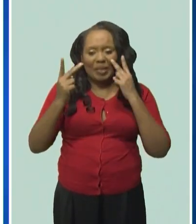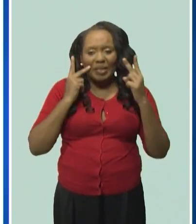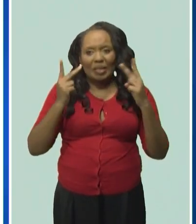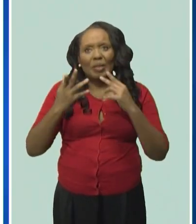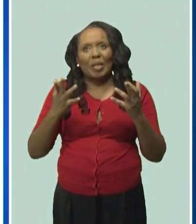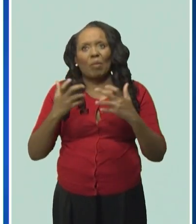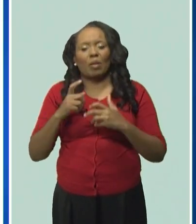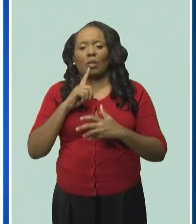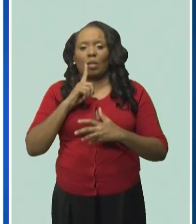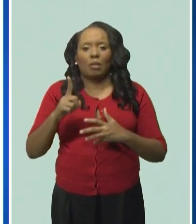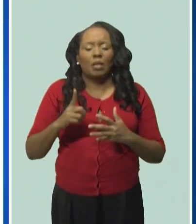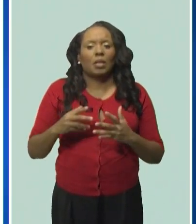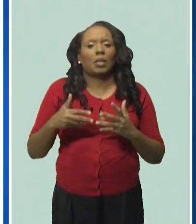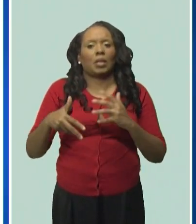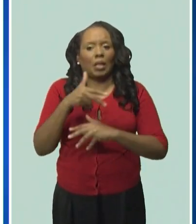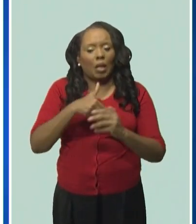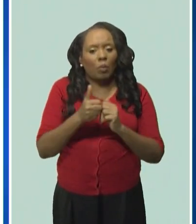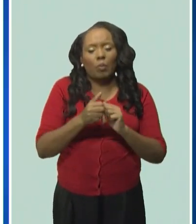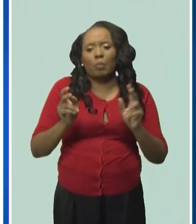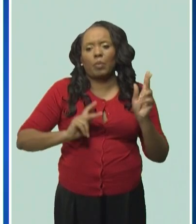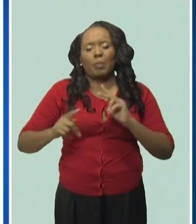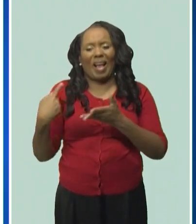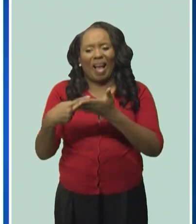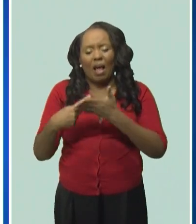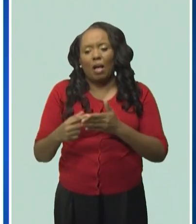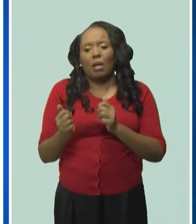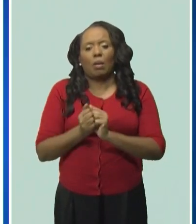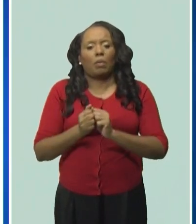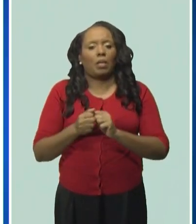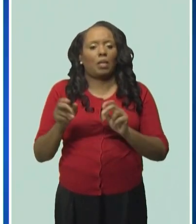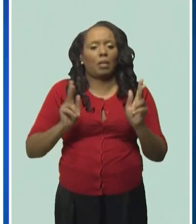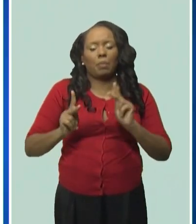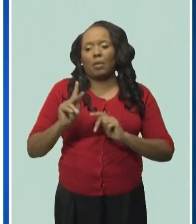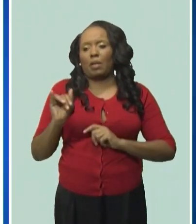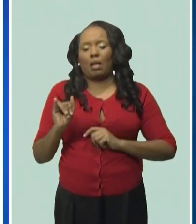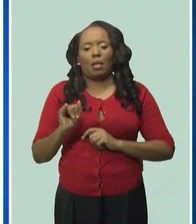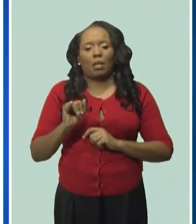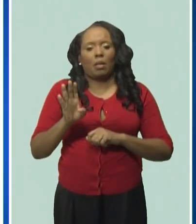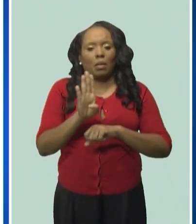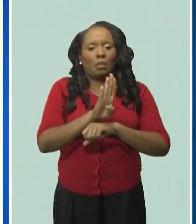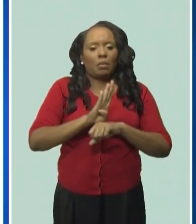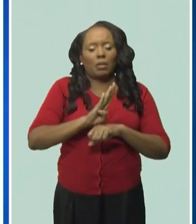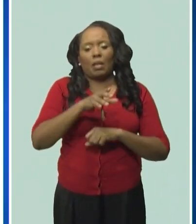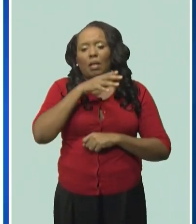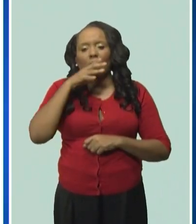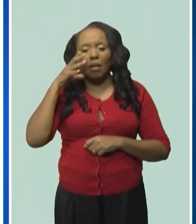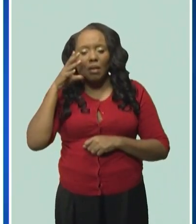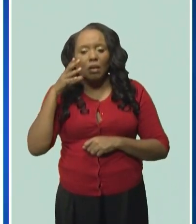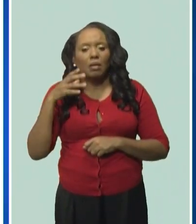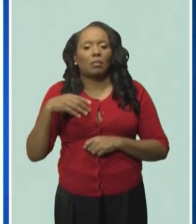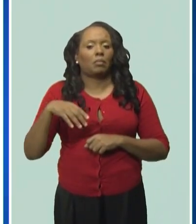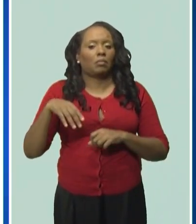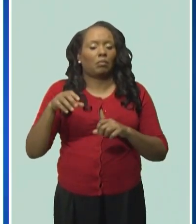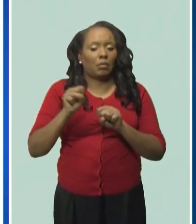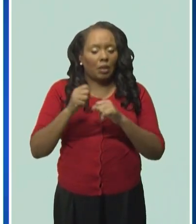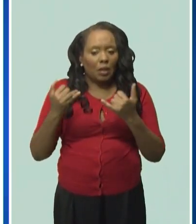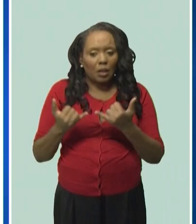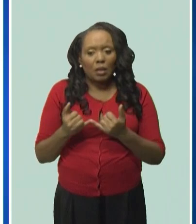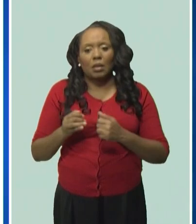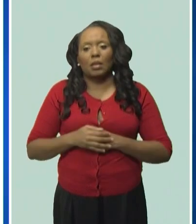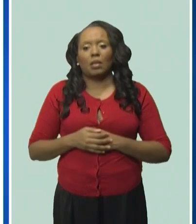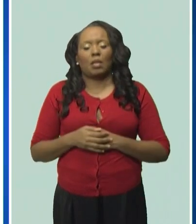with our stakeholders, such as the Barbados Agricultural Development Marketing Company, the Barbados Agricultural Society,